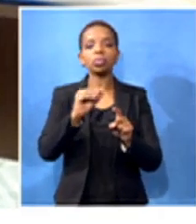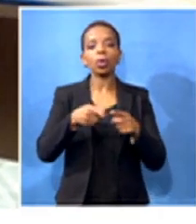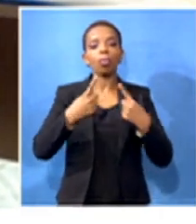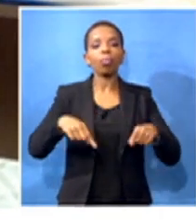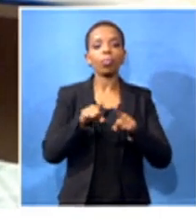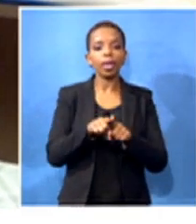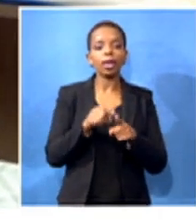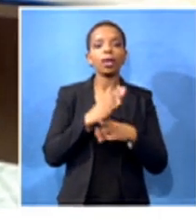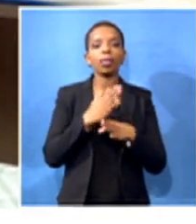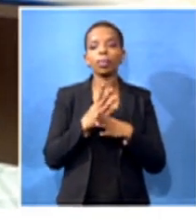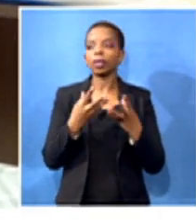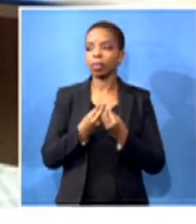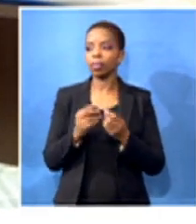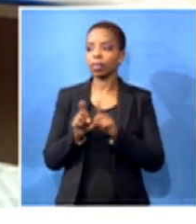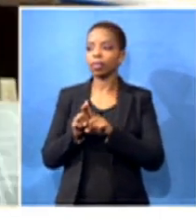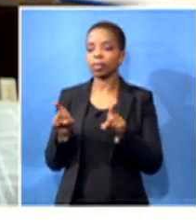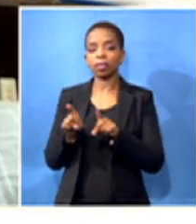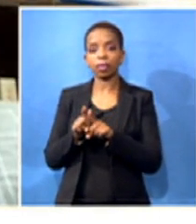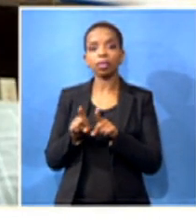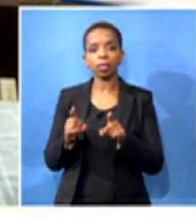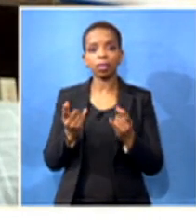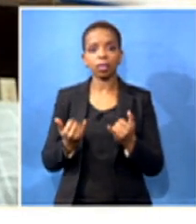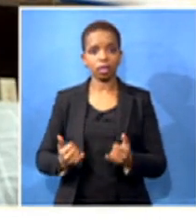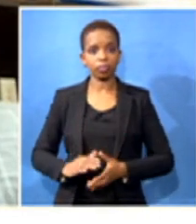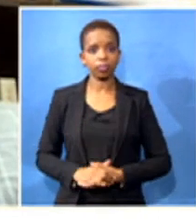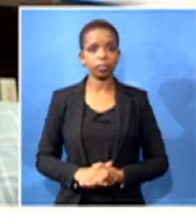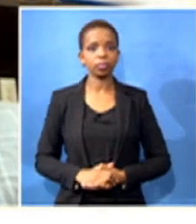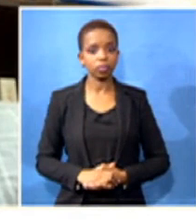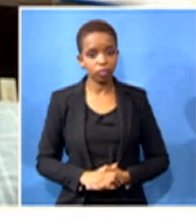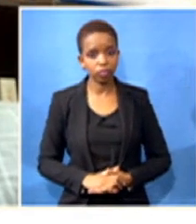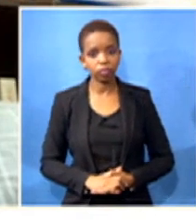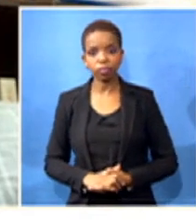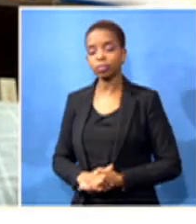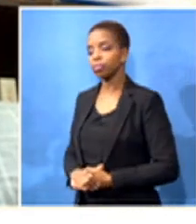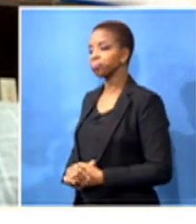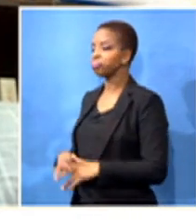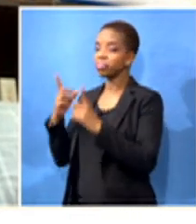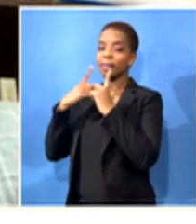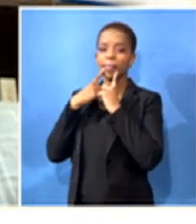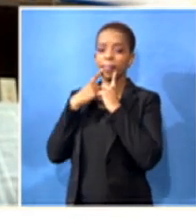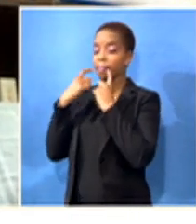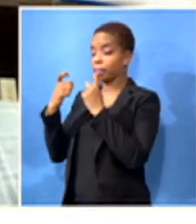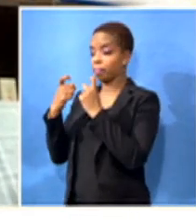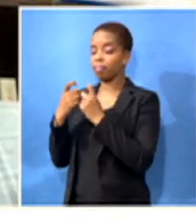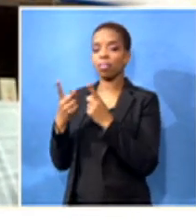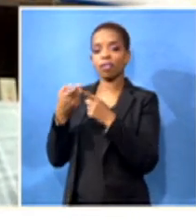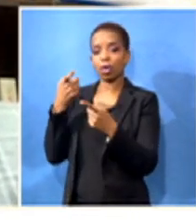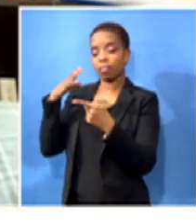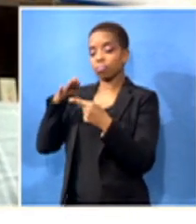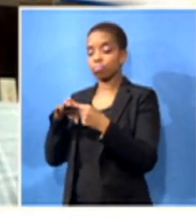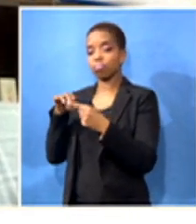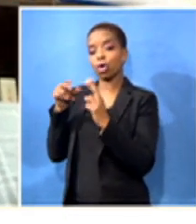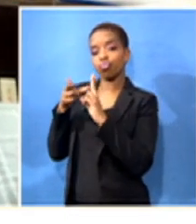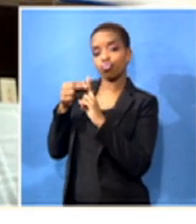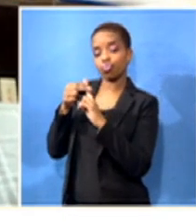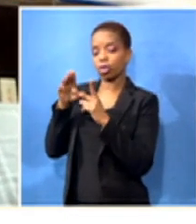schools are opening on Monday. What about the complaints that have been coming in from a lot of the unions and teachers? And I can see that you've also been